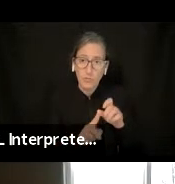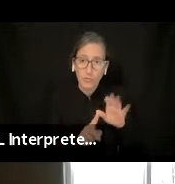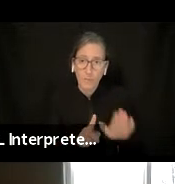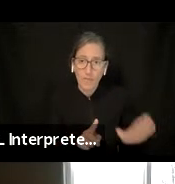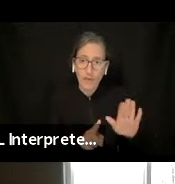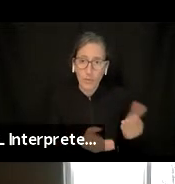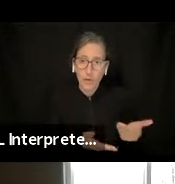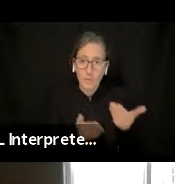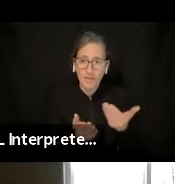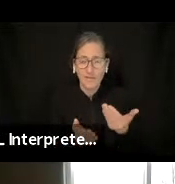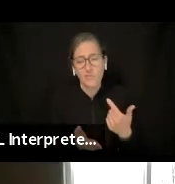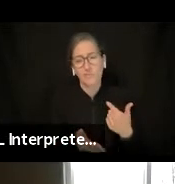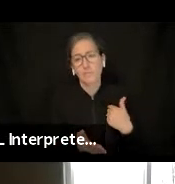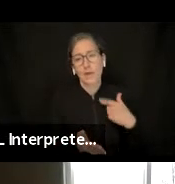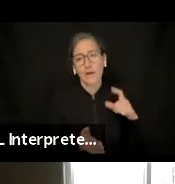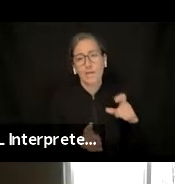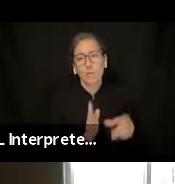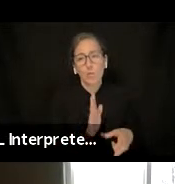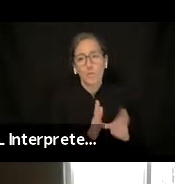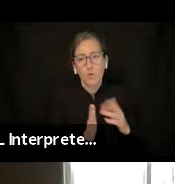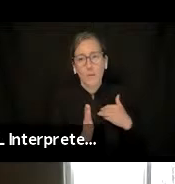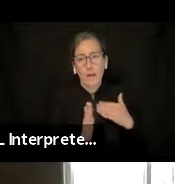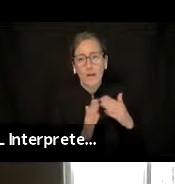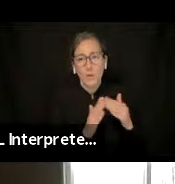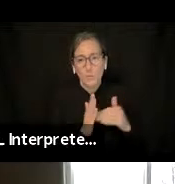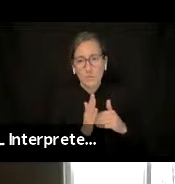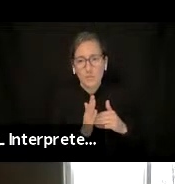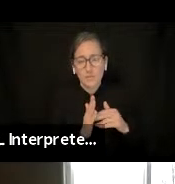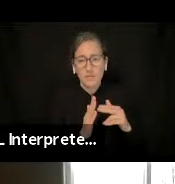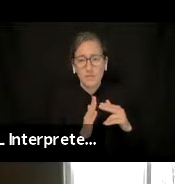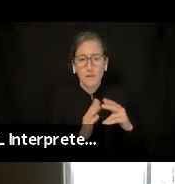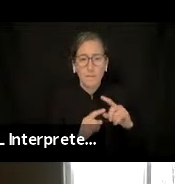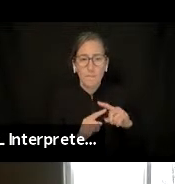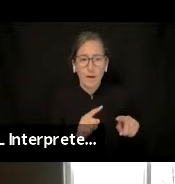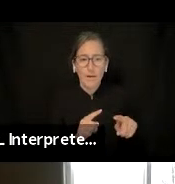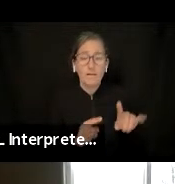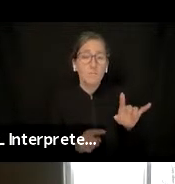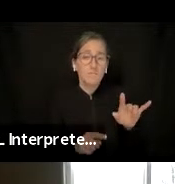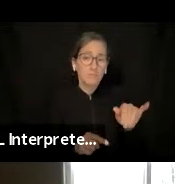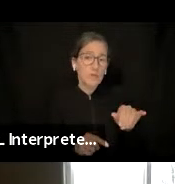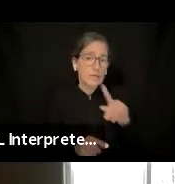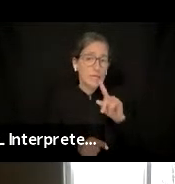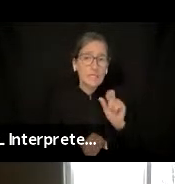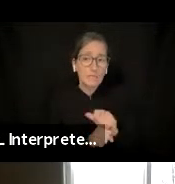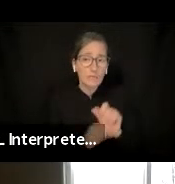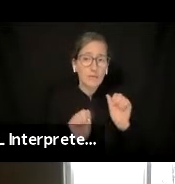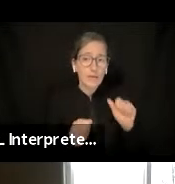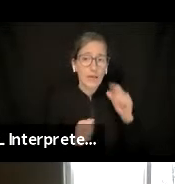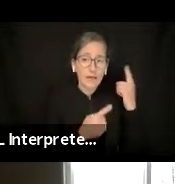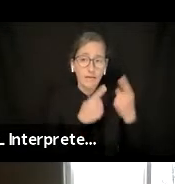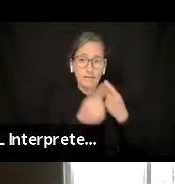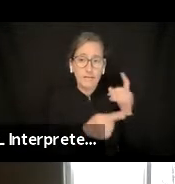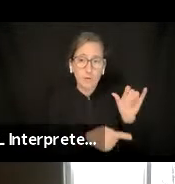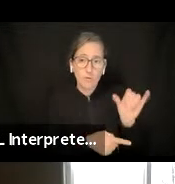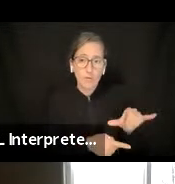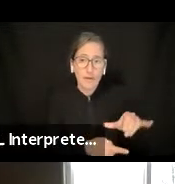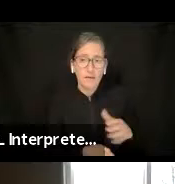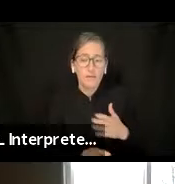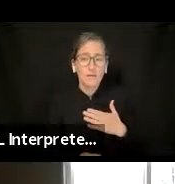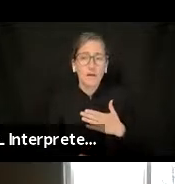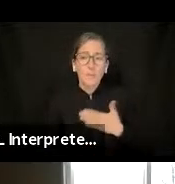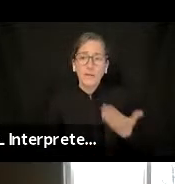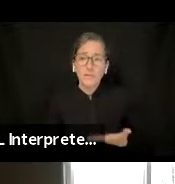notes. But yeah, I mean, that's something we could definitely look at. My suggestion would be